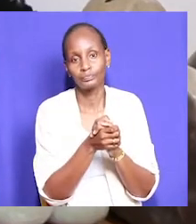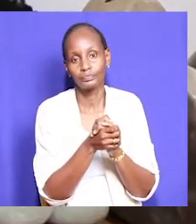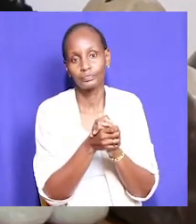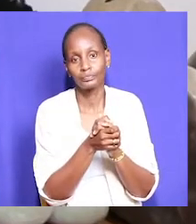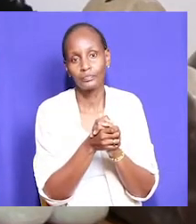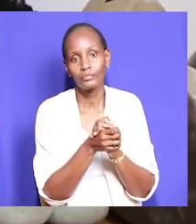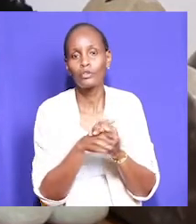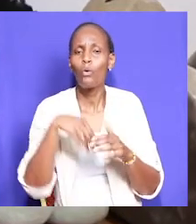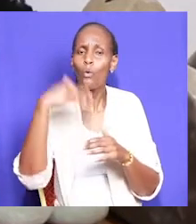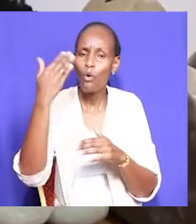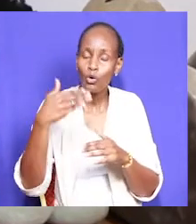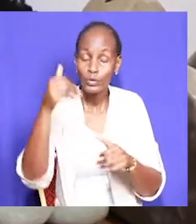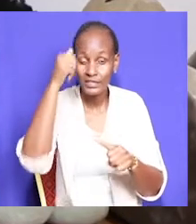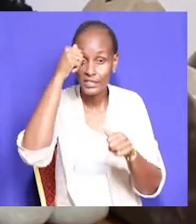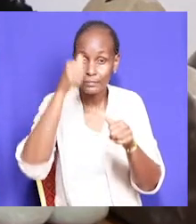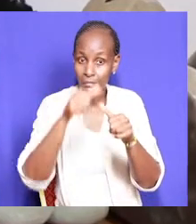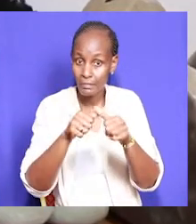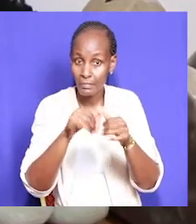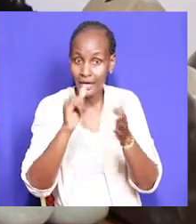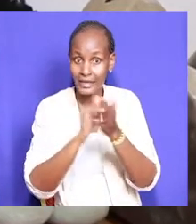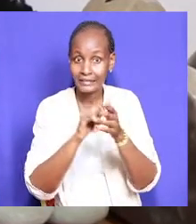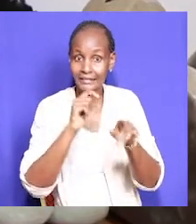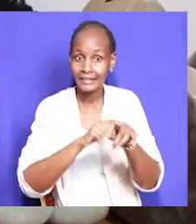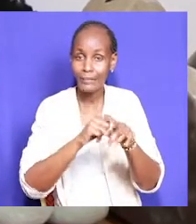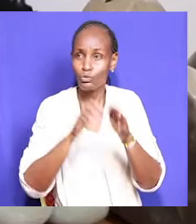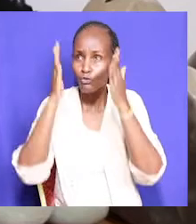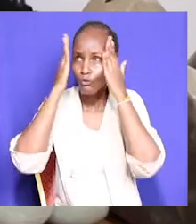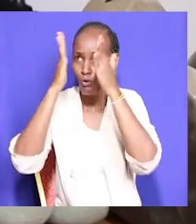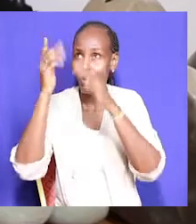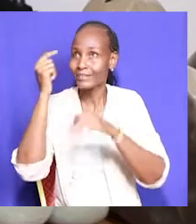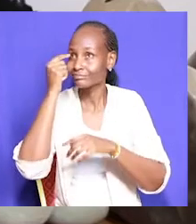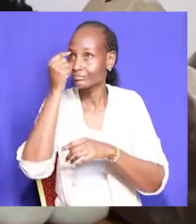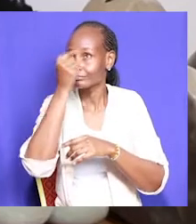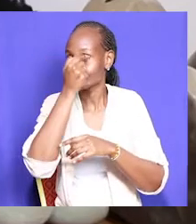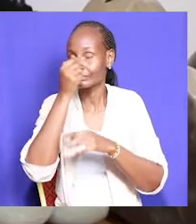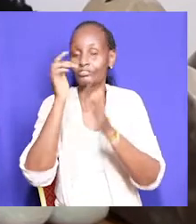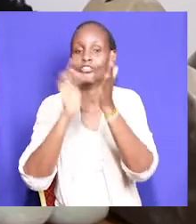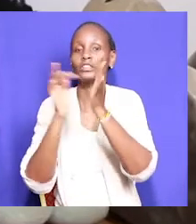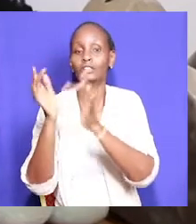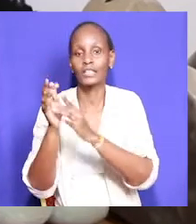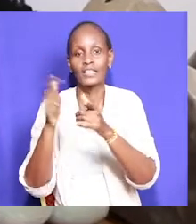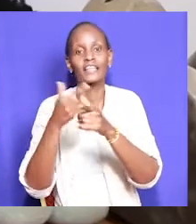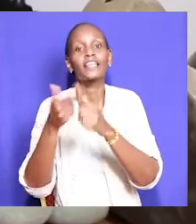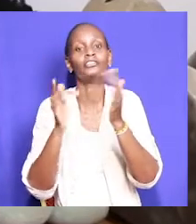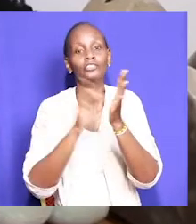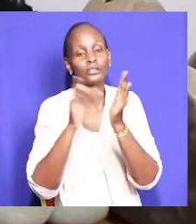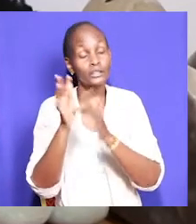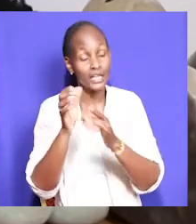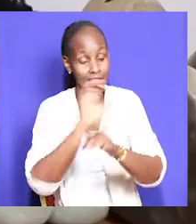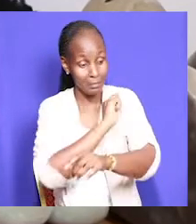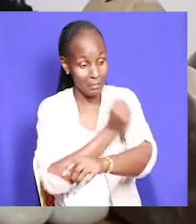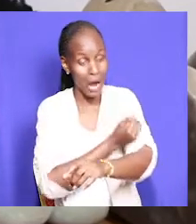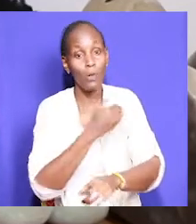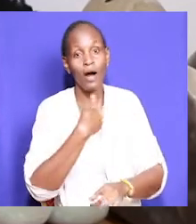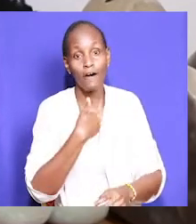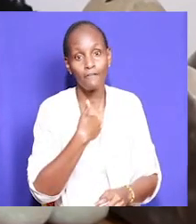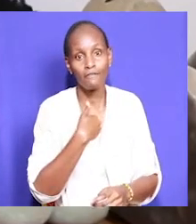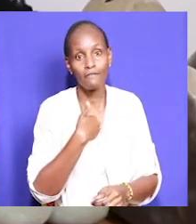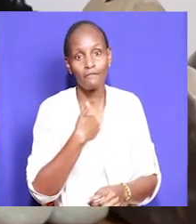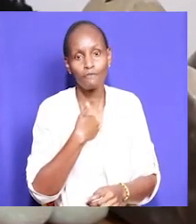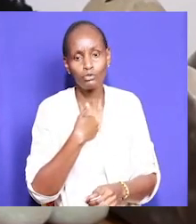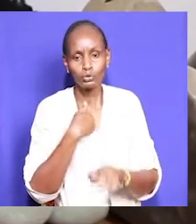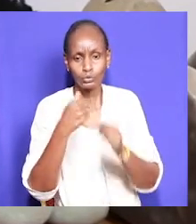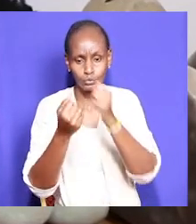need to always remember that when we fix our eyes on Jesus, Jesus has the power to keep